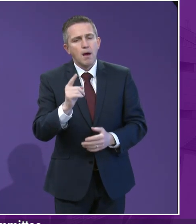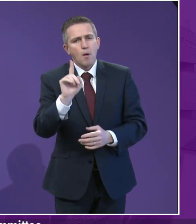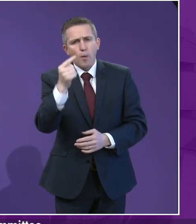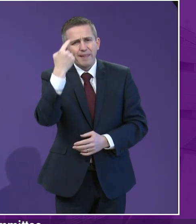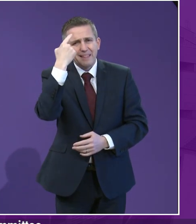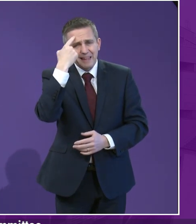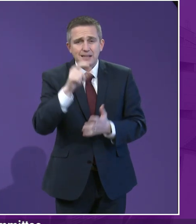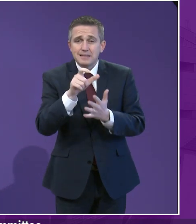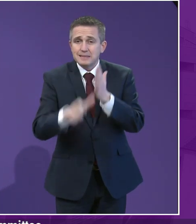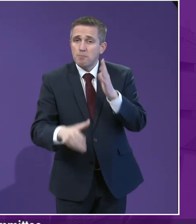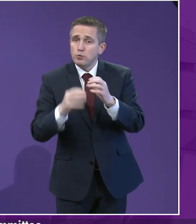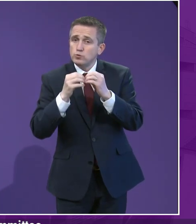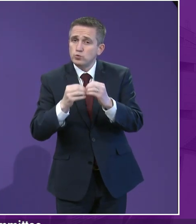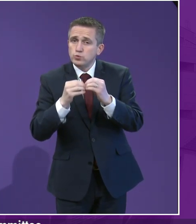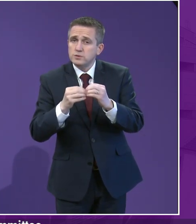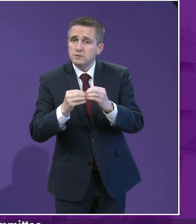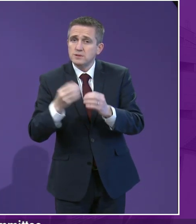Yeah, Annie.